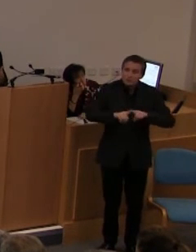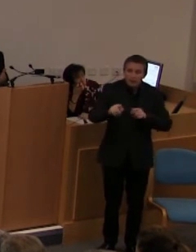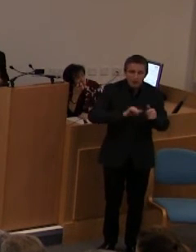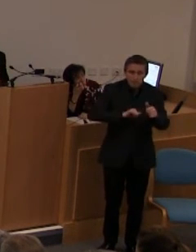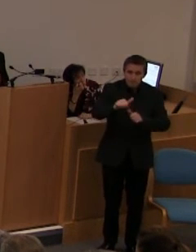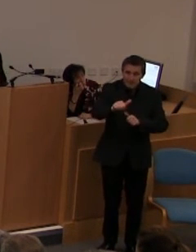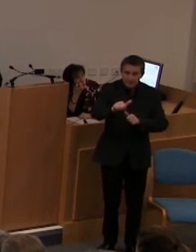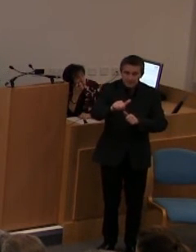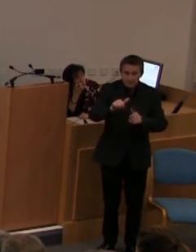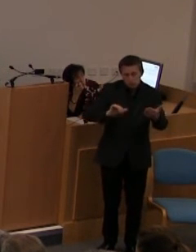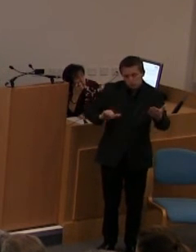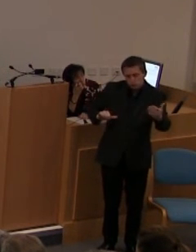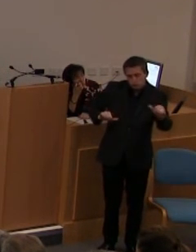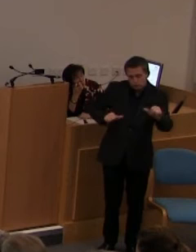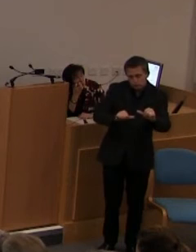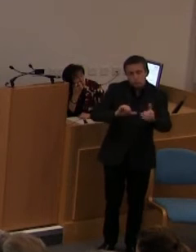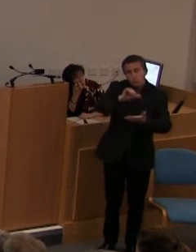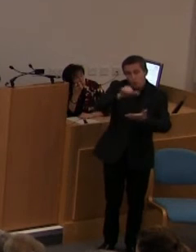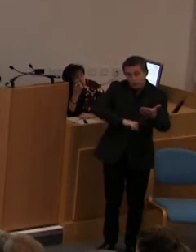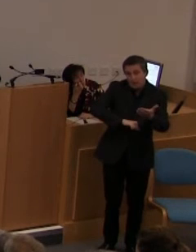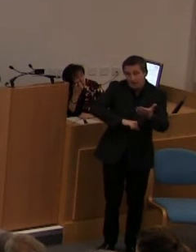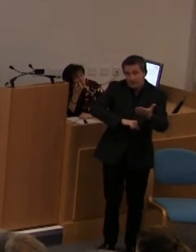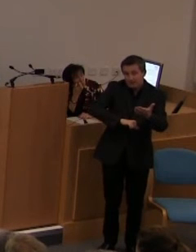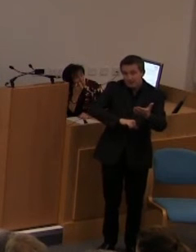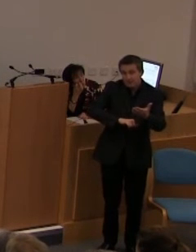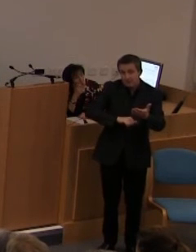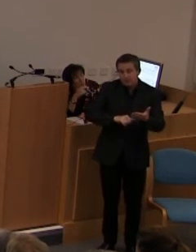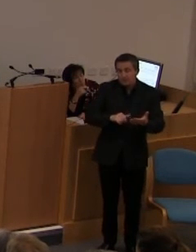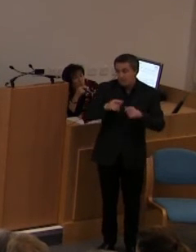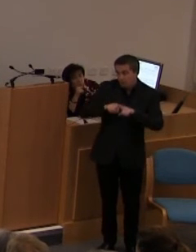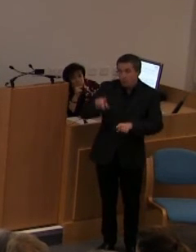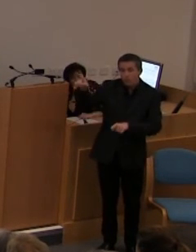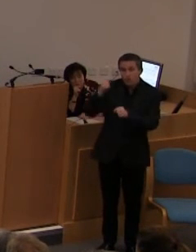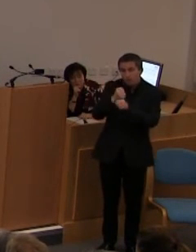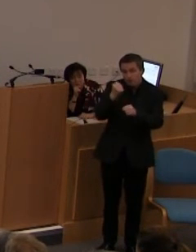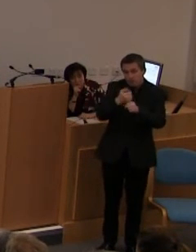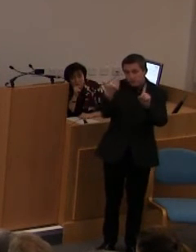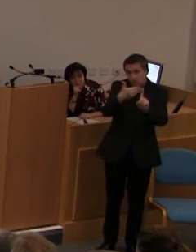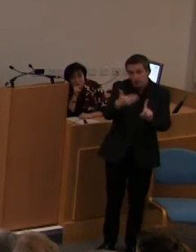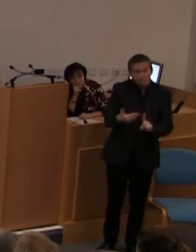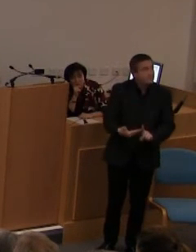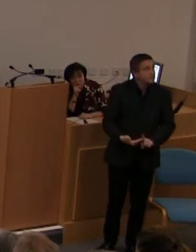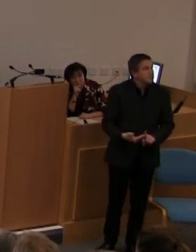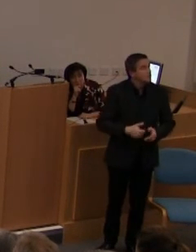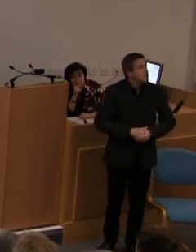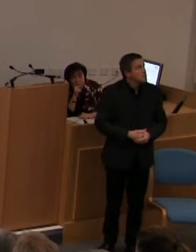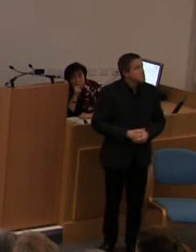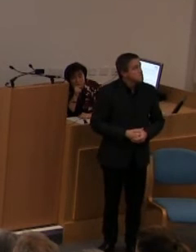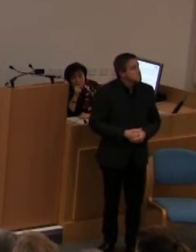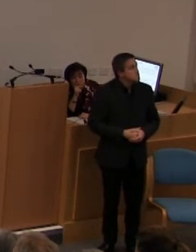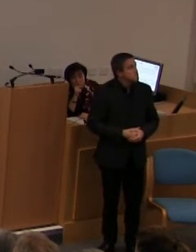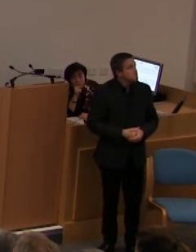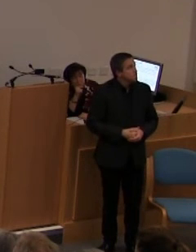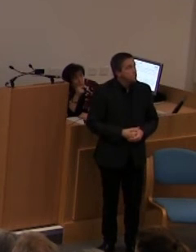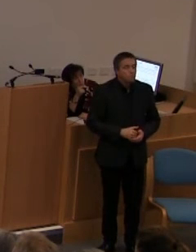to ensure that we deliver our services within the government's waiting time targets. One service where we